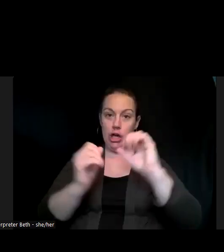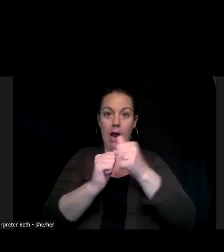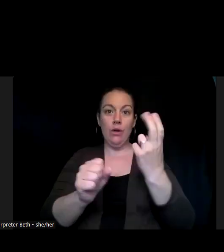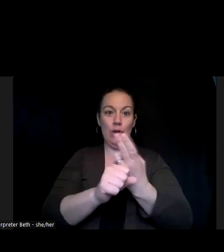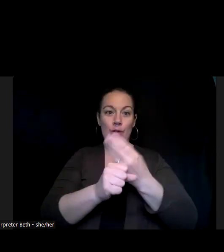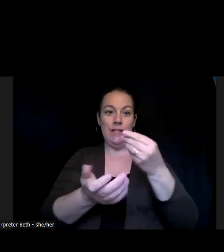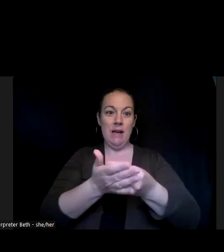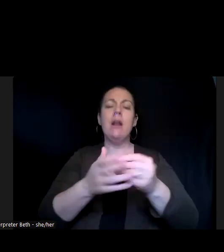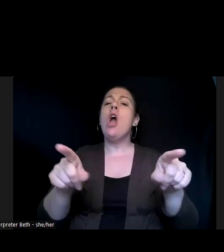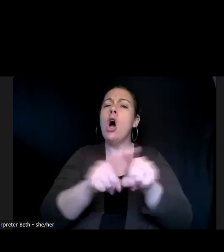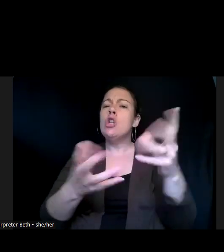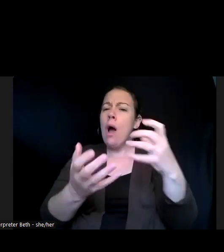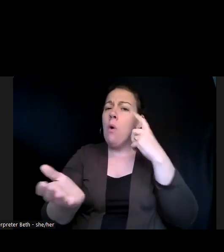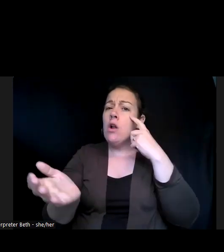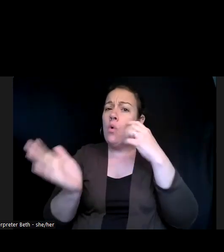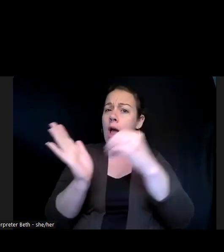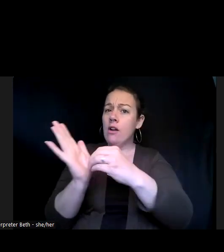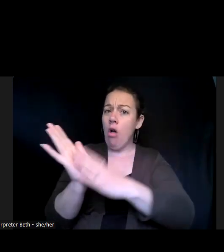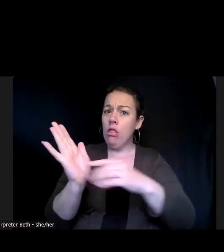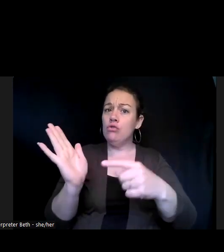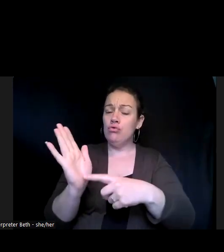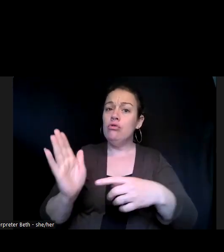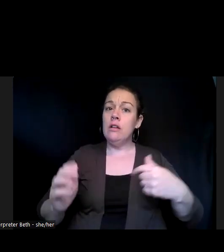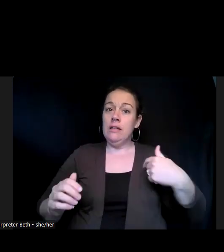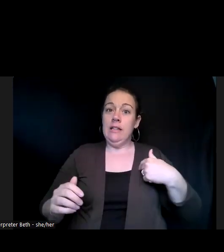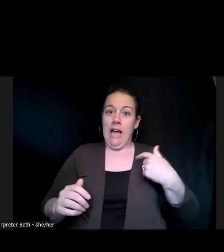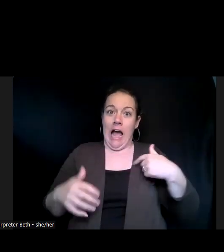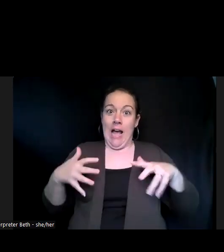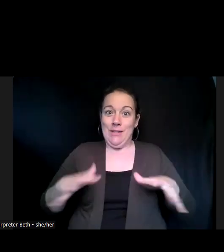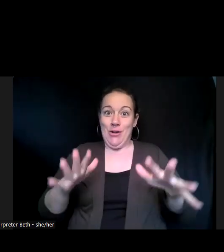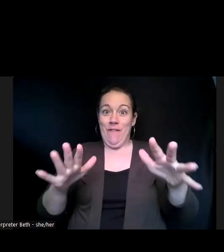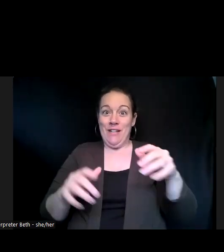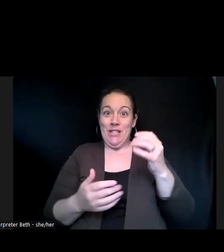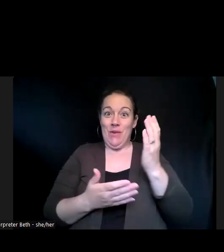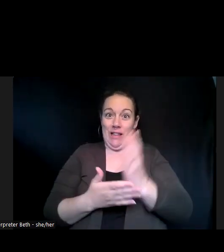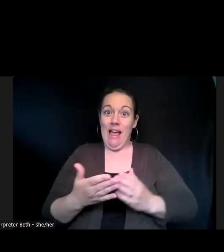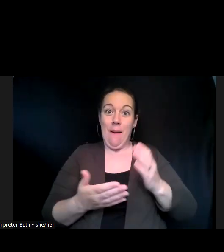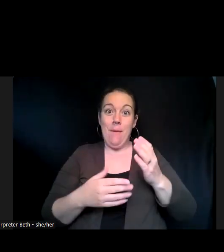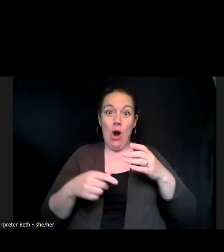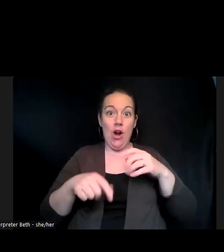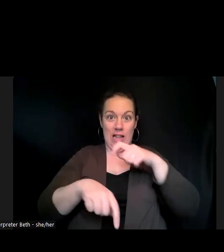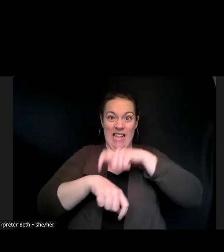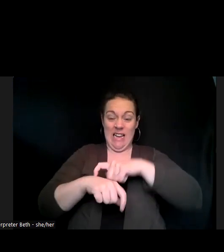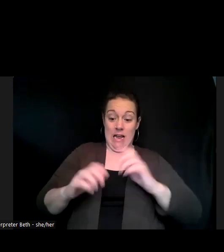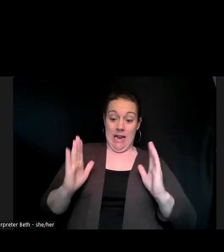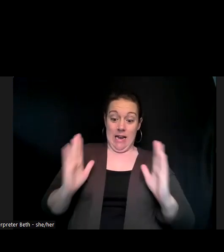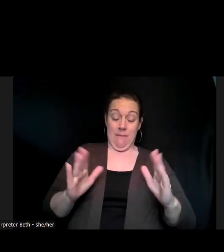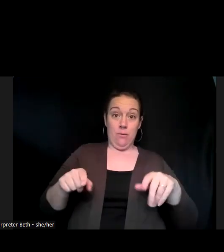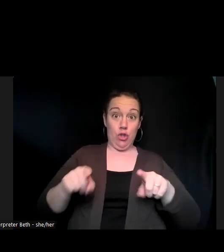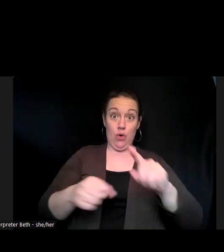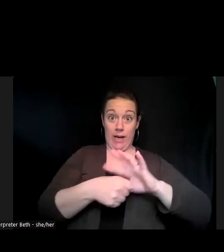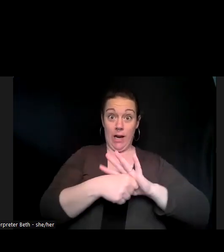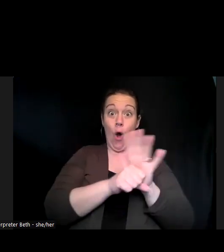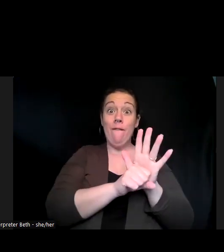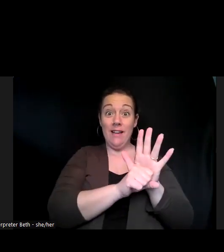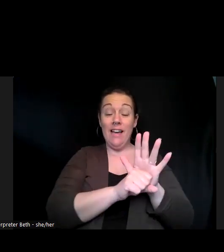again, want to note that I know I was very nervous during those times of the pandemic, so I really want to salute